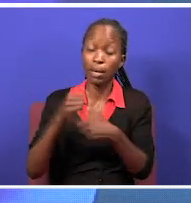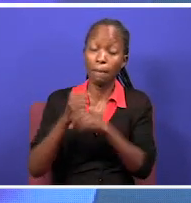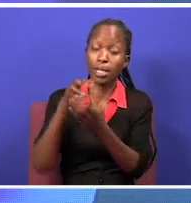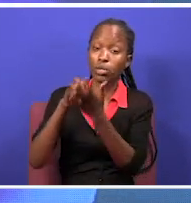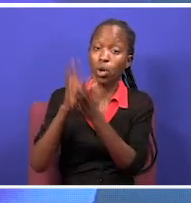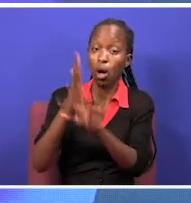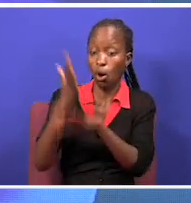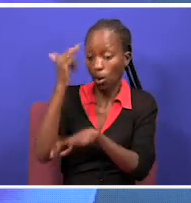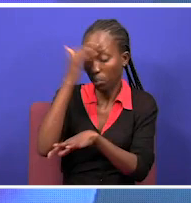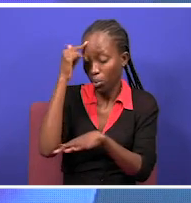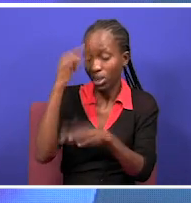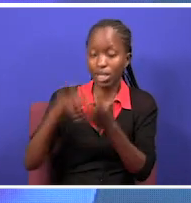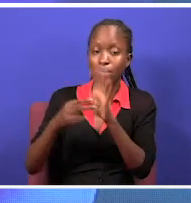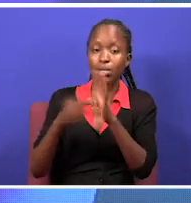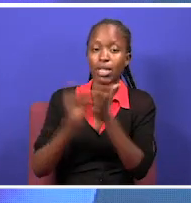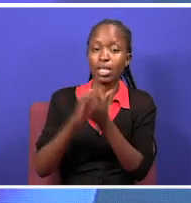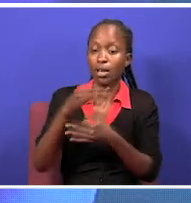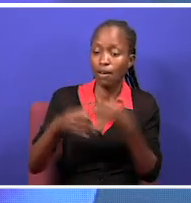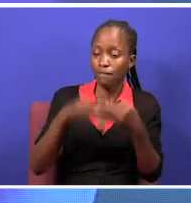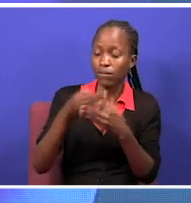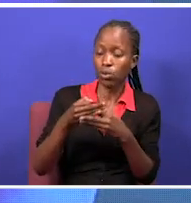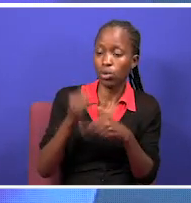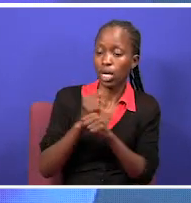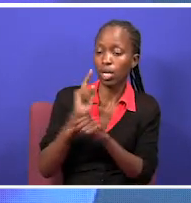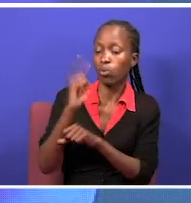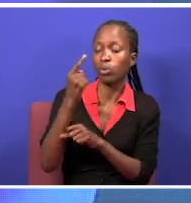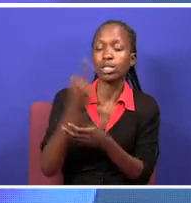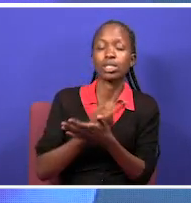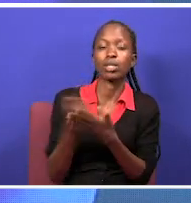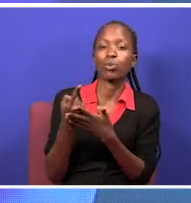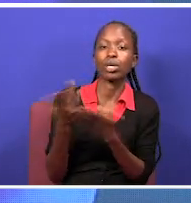means devotions are done once a week, if at all.